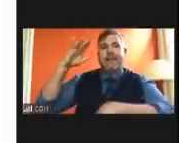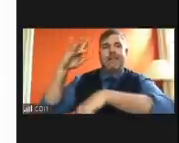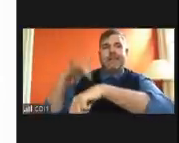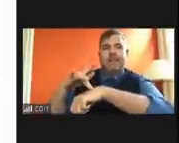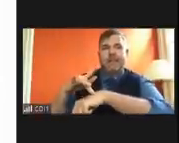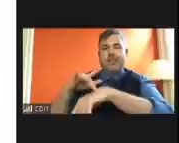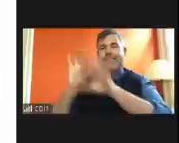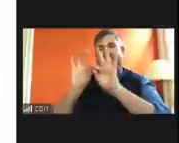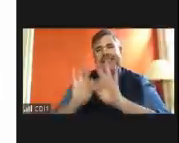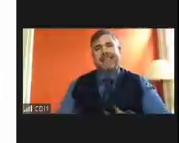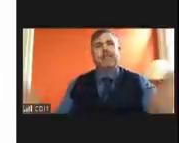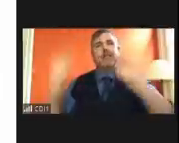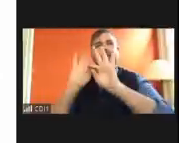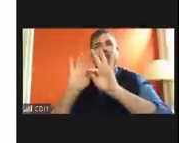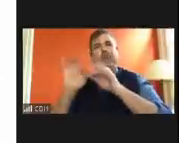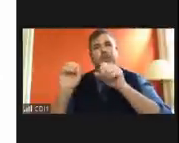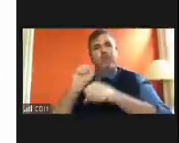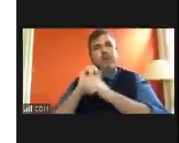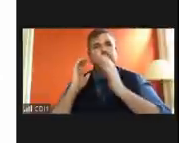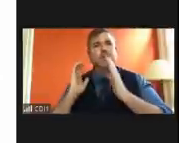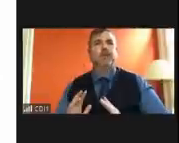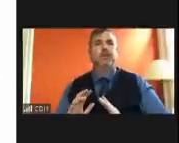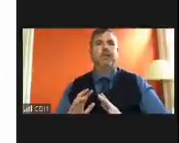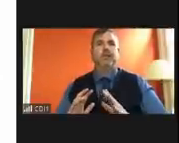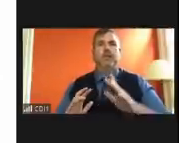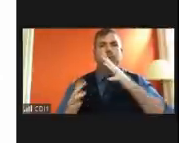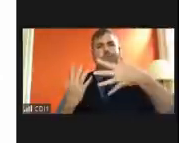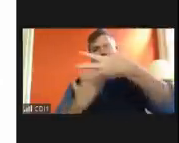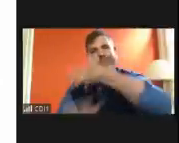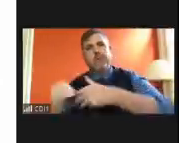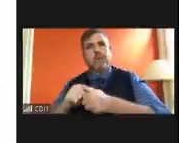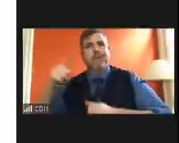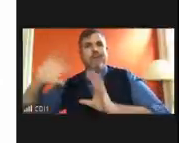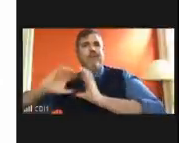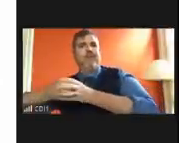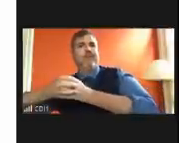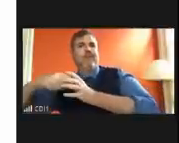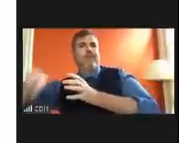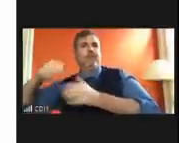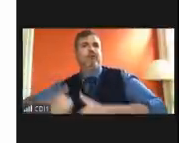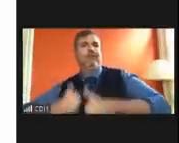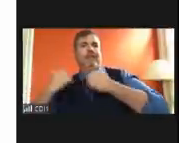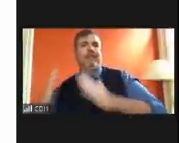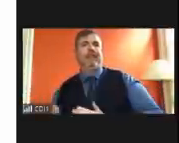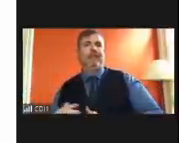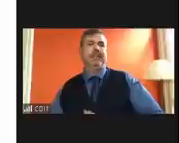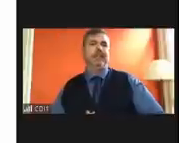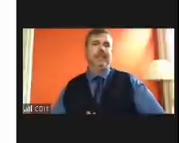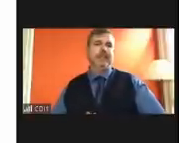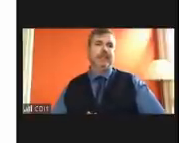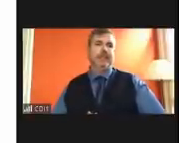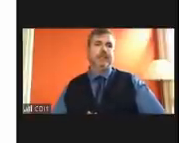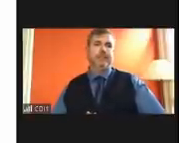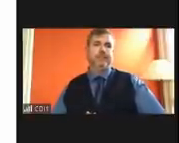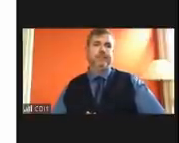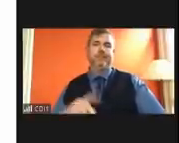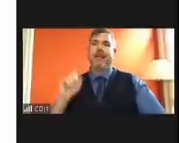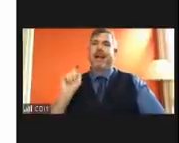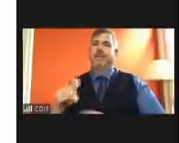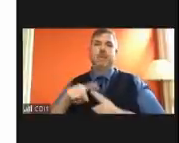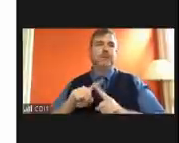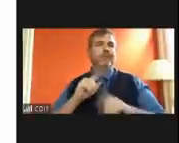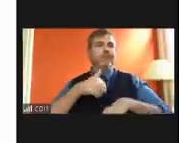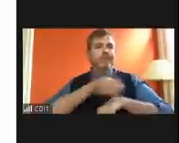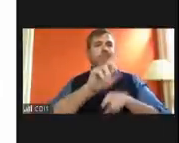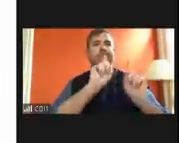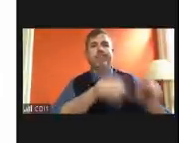residents. So we knew that we needed to send clinicians out to these facilities. We knew that we needed to tend